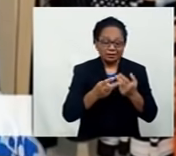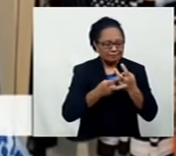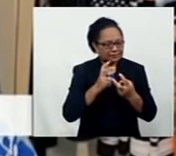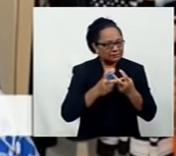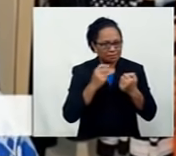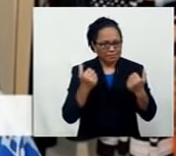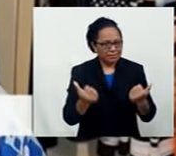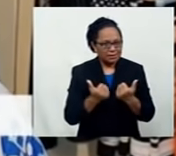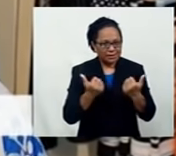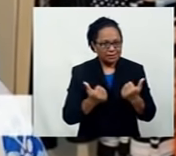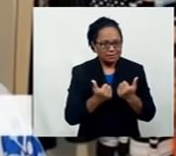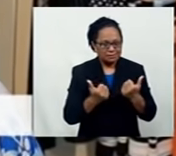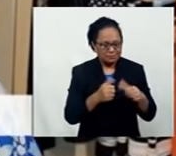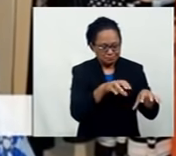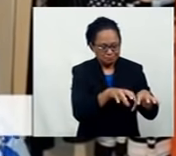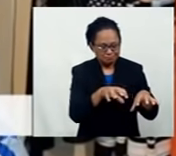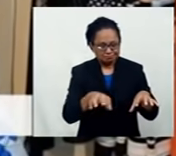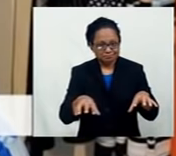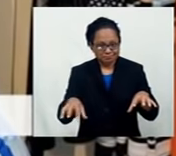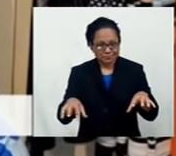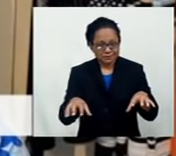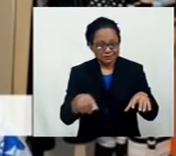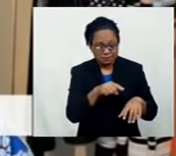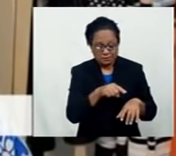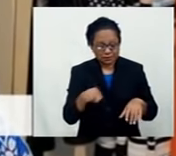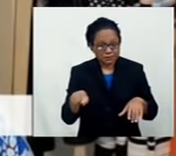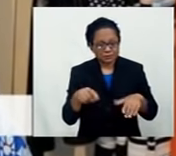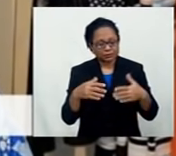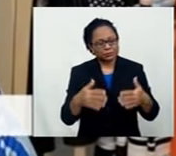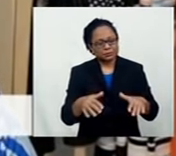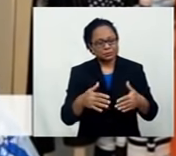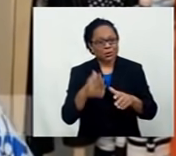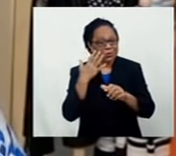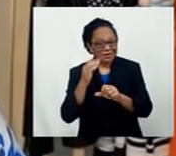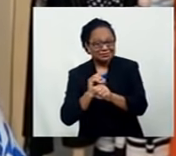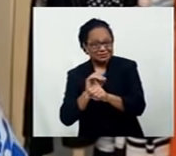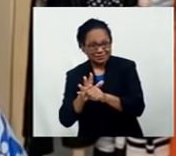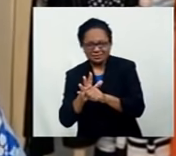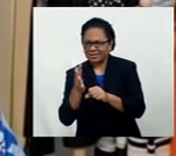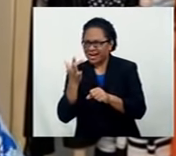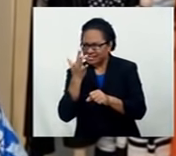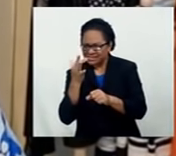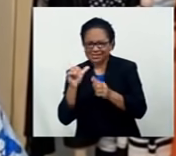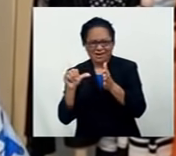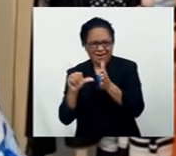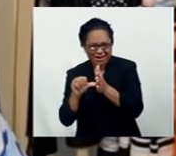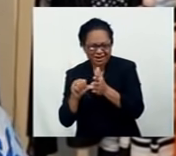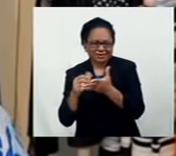home and it really assisted during this pandemic